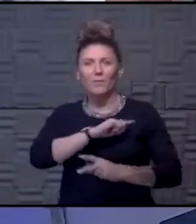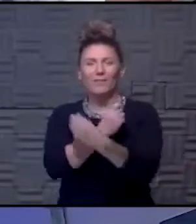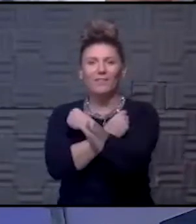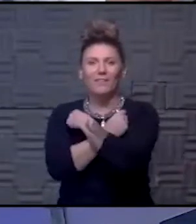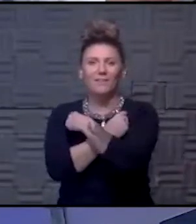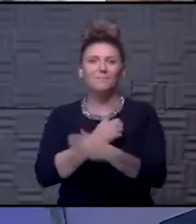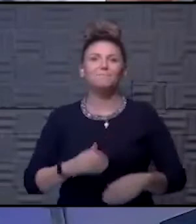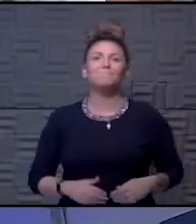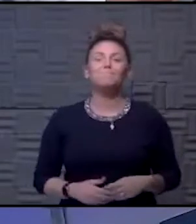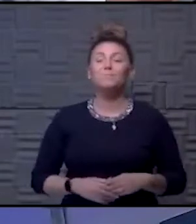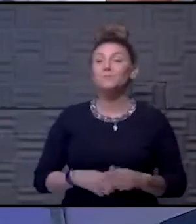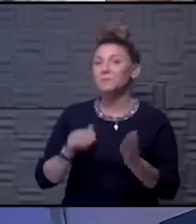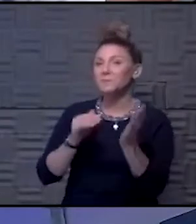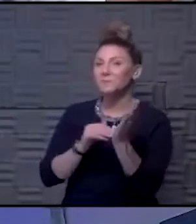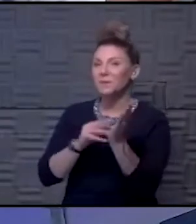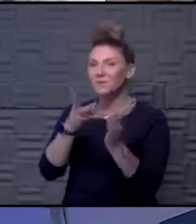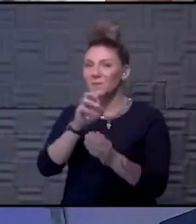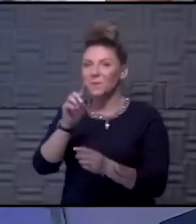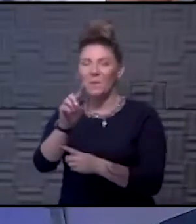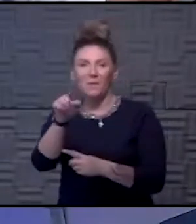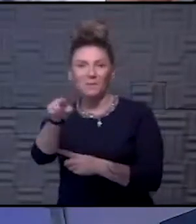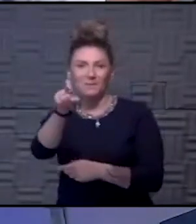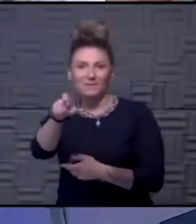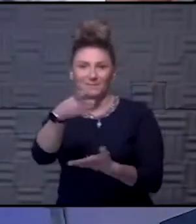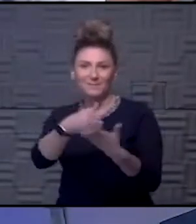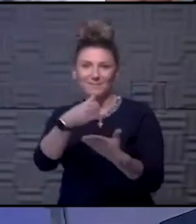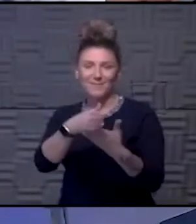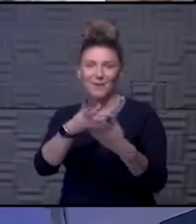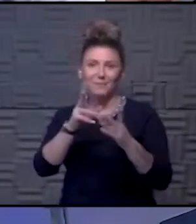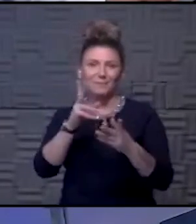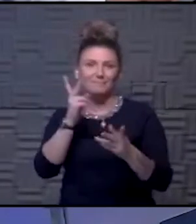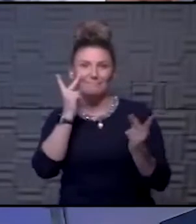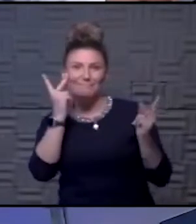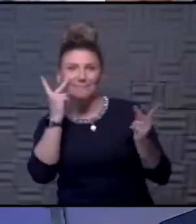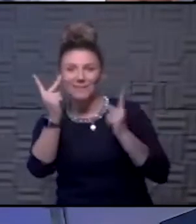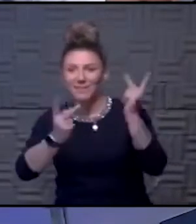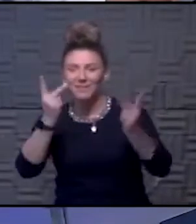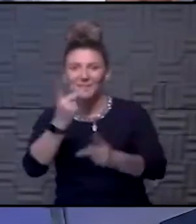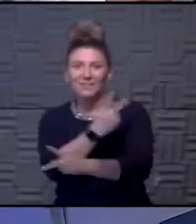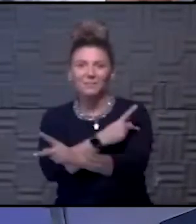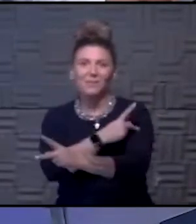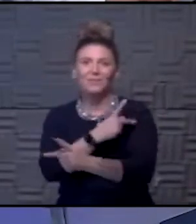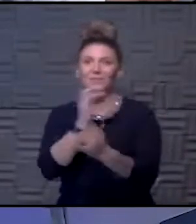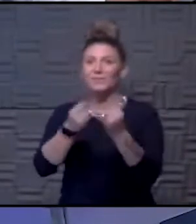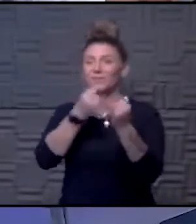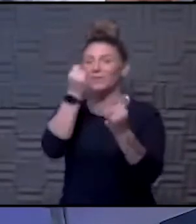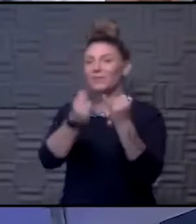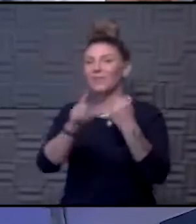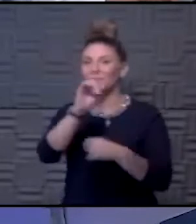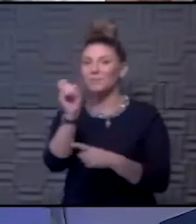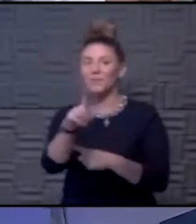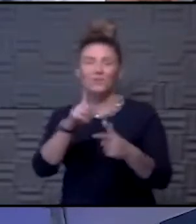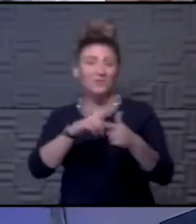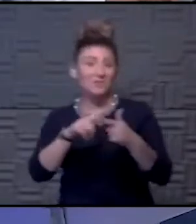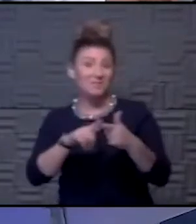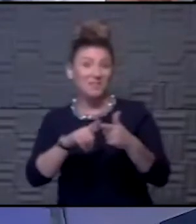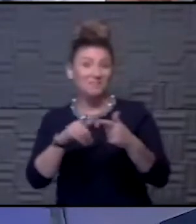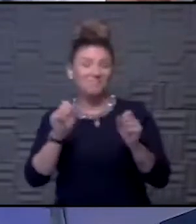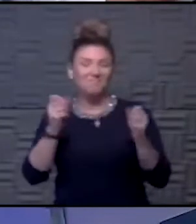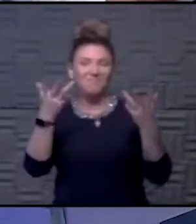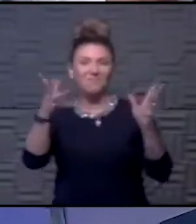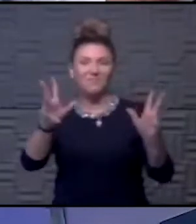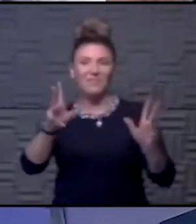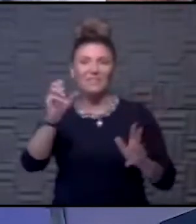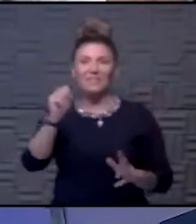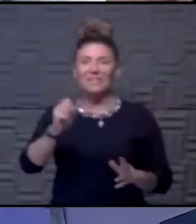so I know, Dr. Wild, you have a hard stop today. You have to go see patients. So I'm going to give last question, and then we can wrap up. And